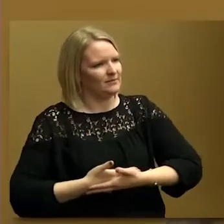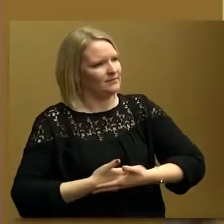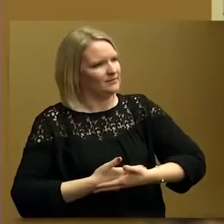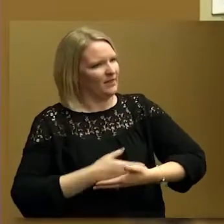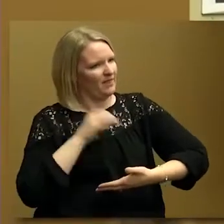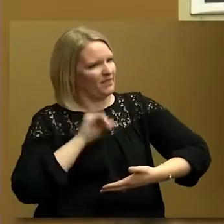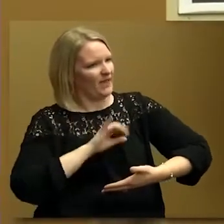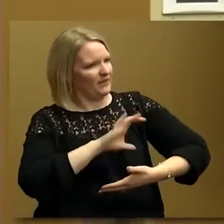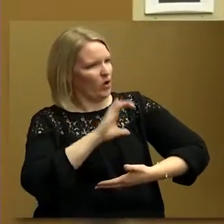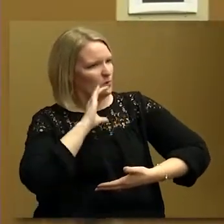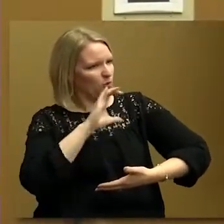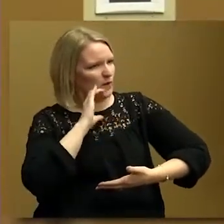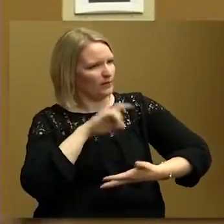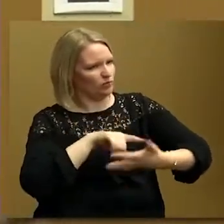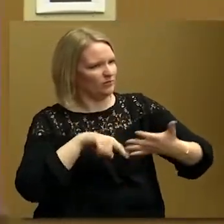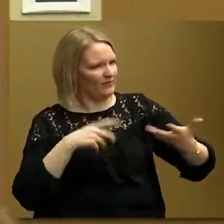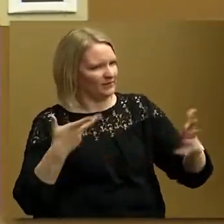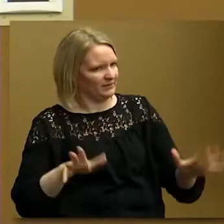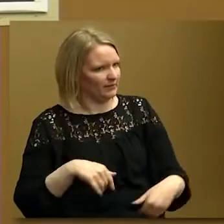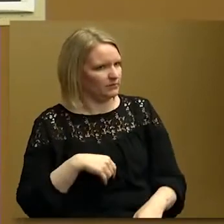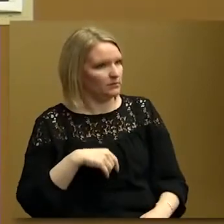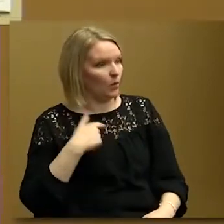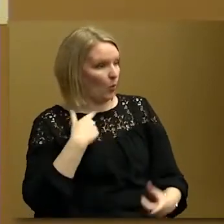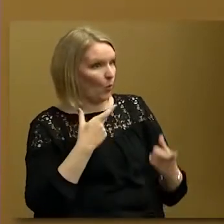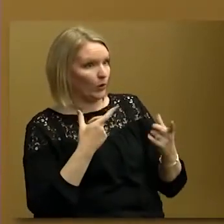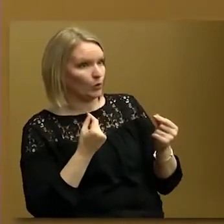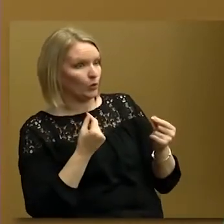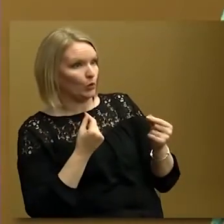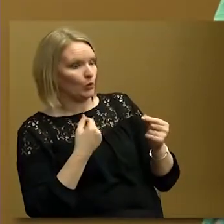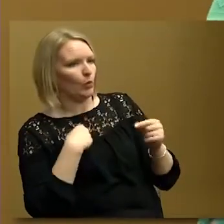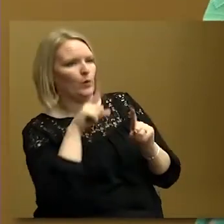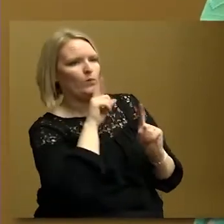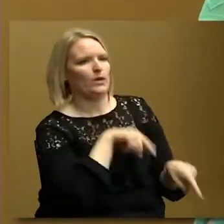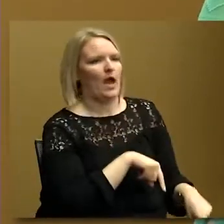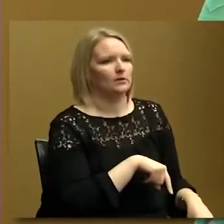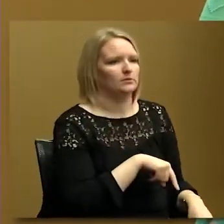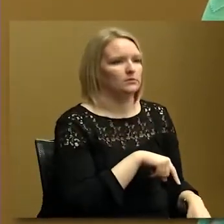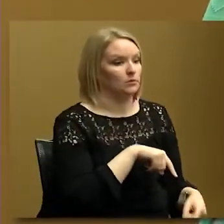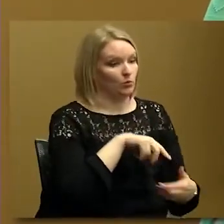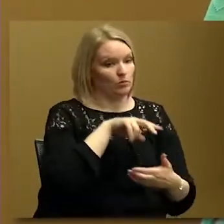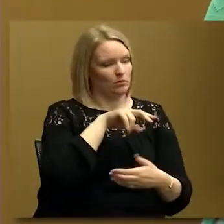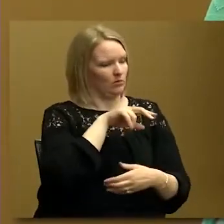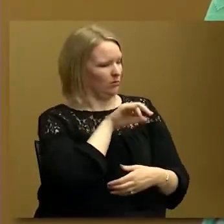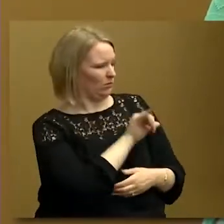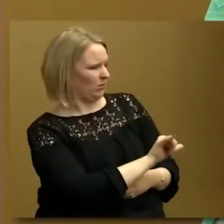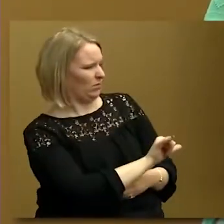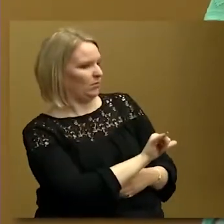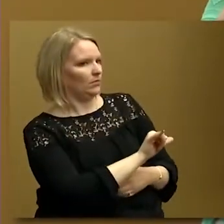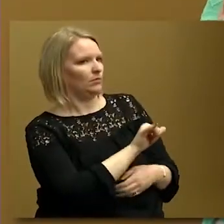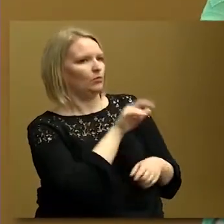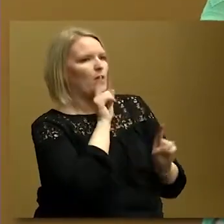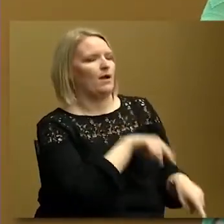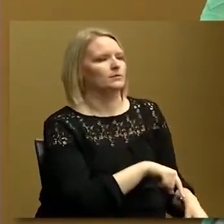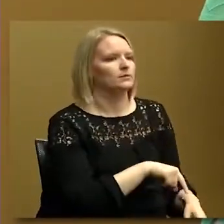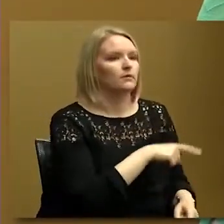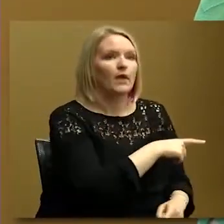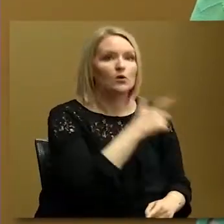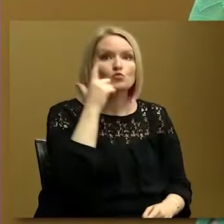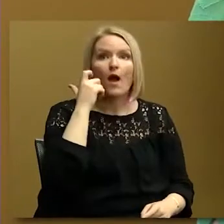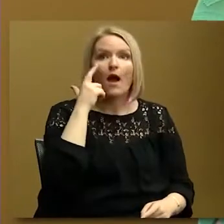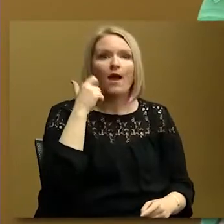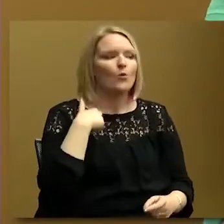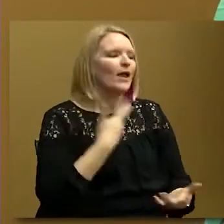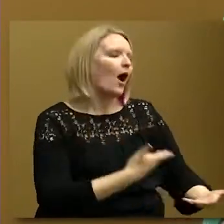much what they do. And what do we do as adults? We read that behavior. They cry and we